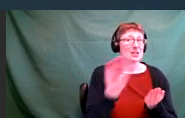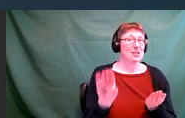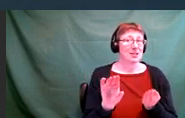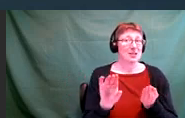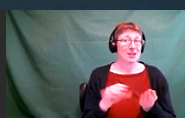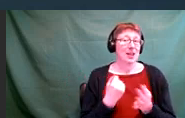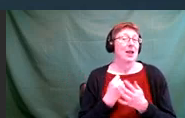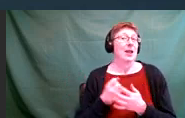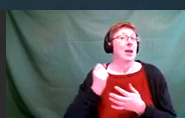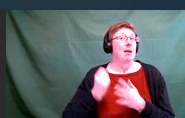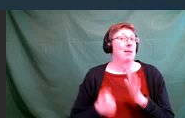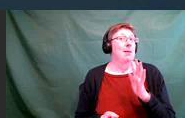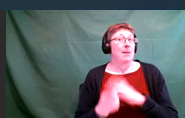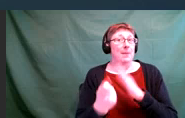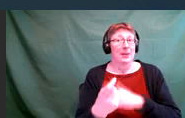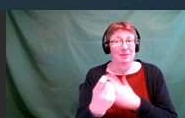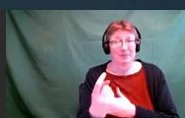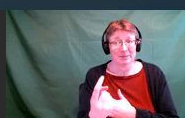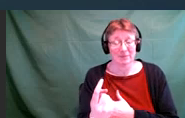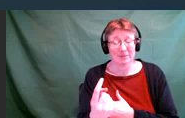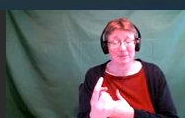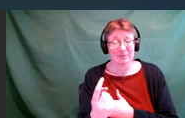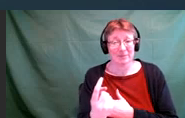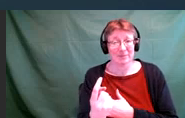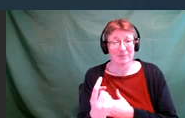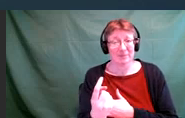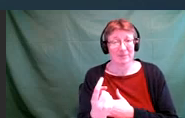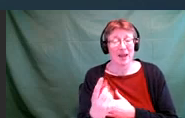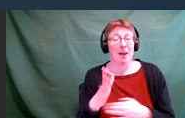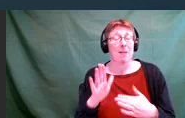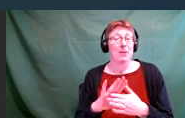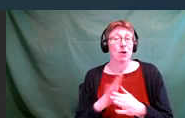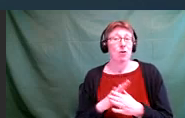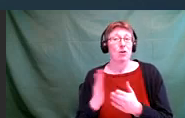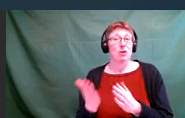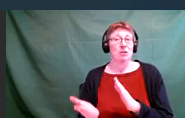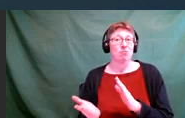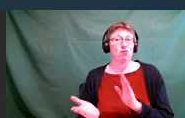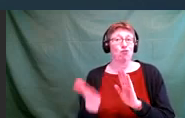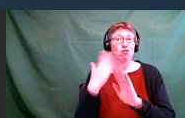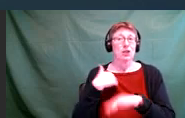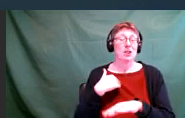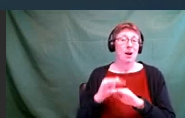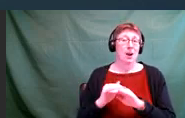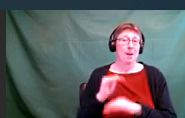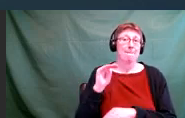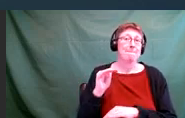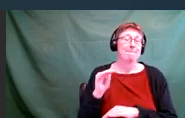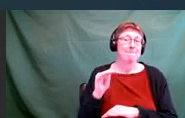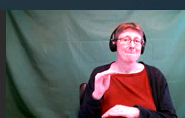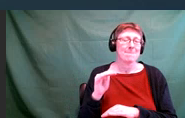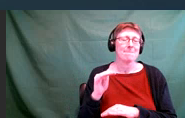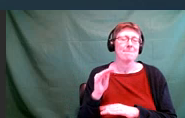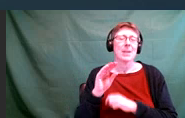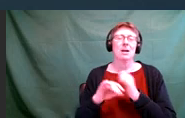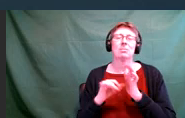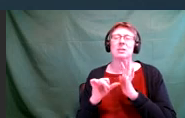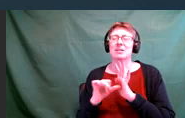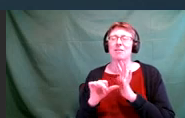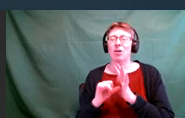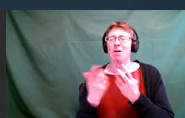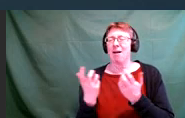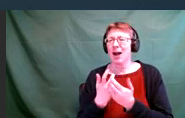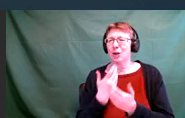Okay. And because he gets a higher return, it's therefore difficult to